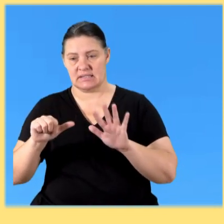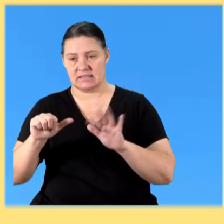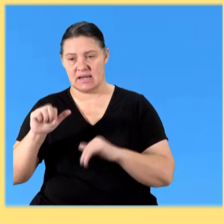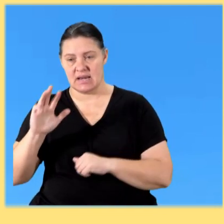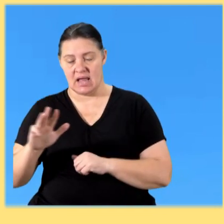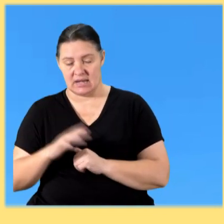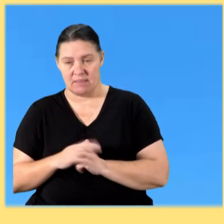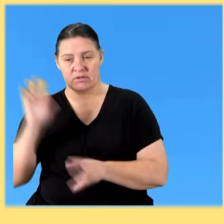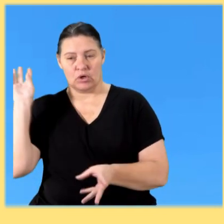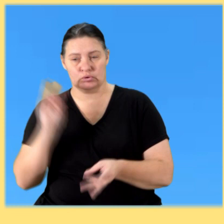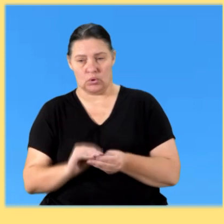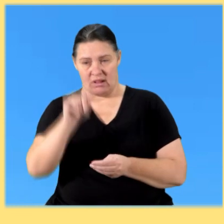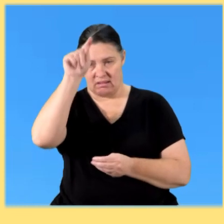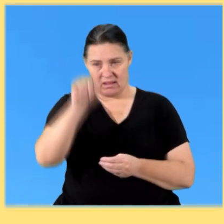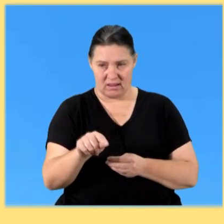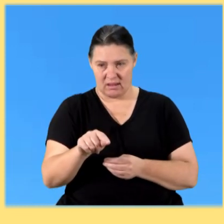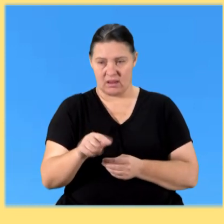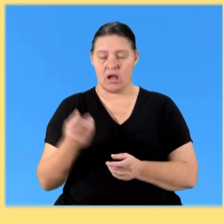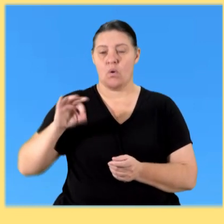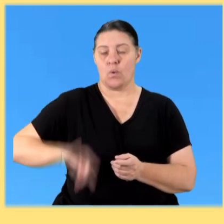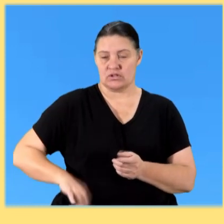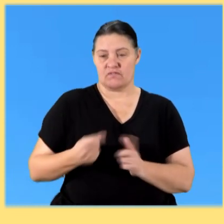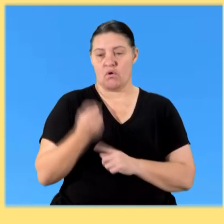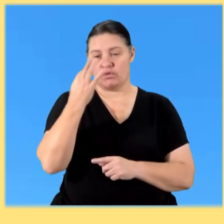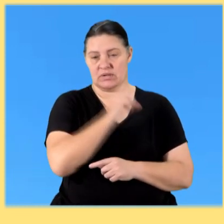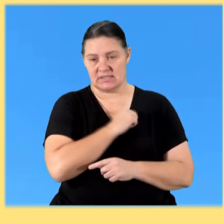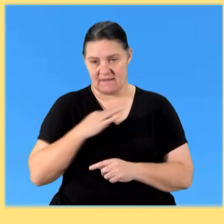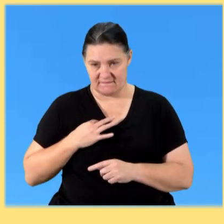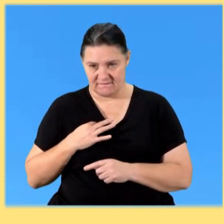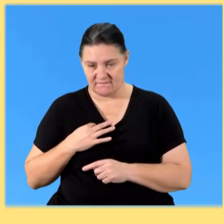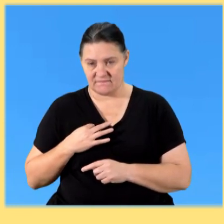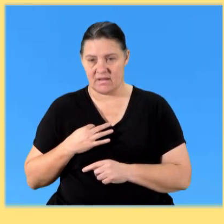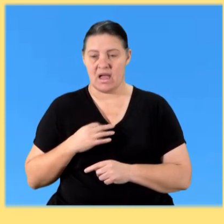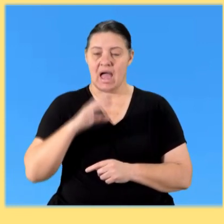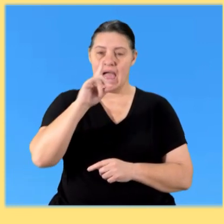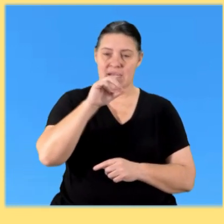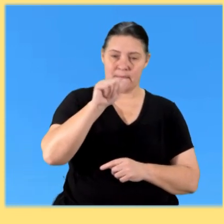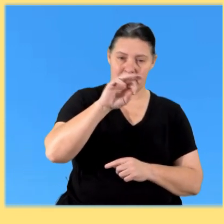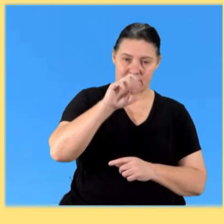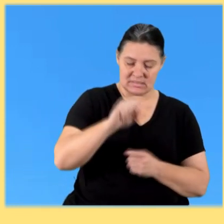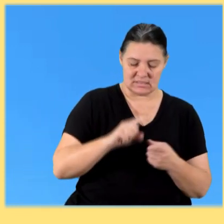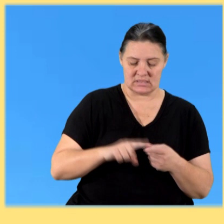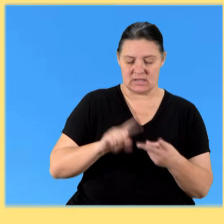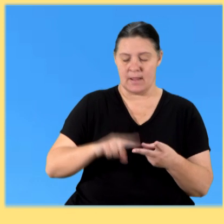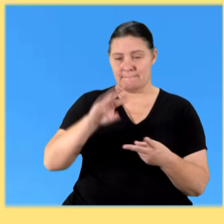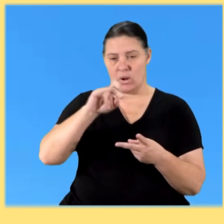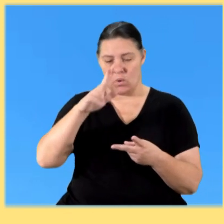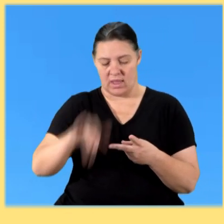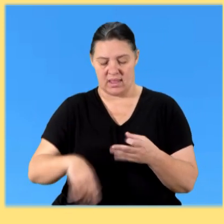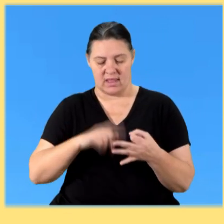1,669. That is the total of my net wages for the three employees, Adams, Baloyi, and